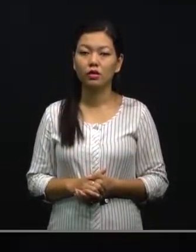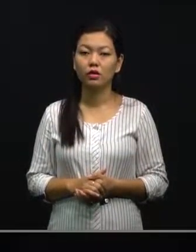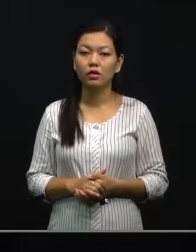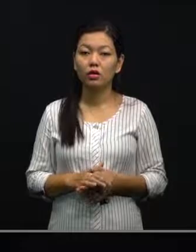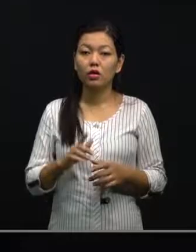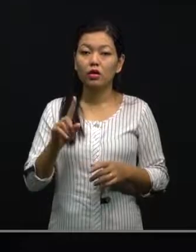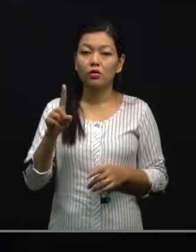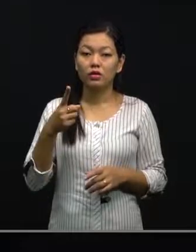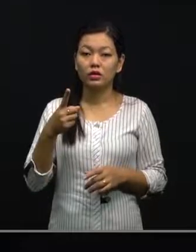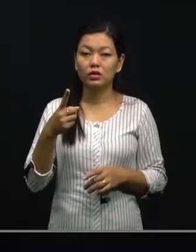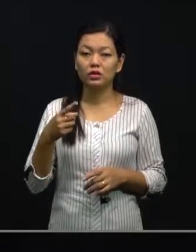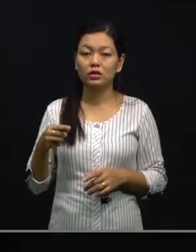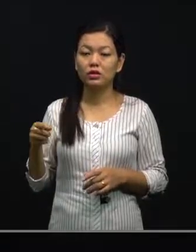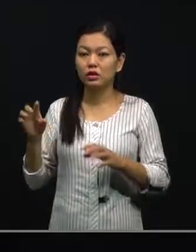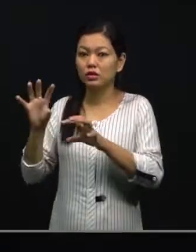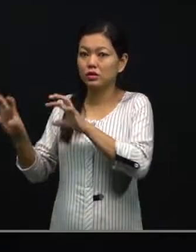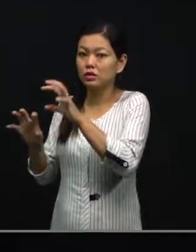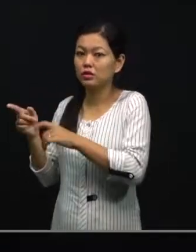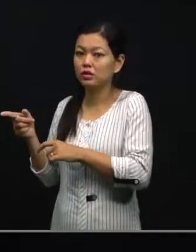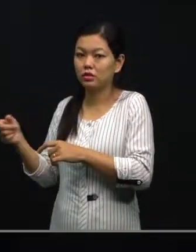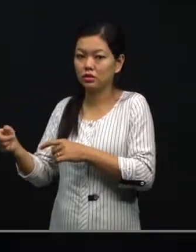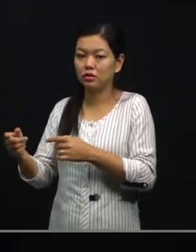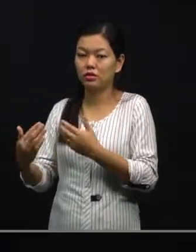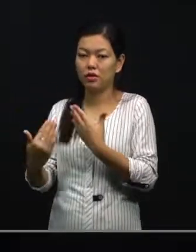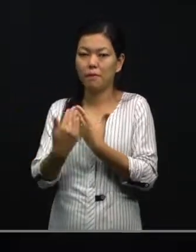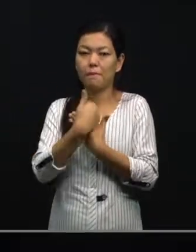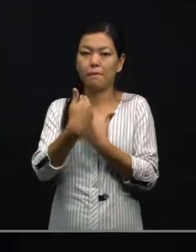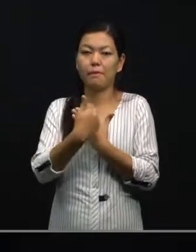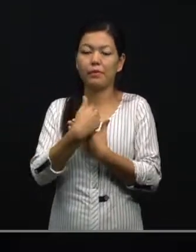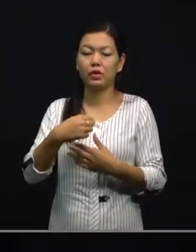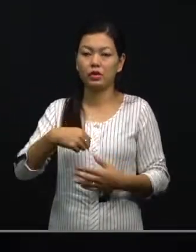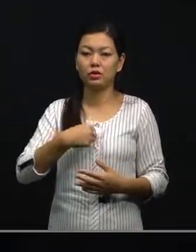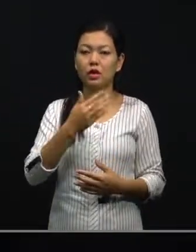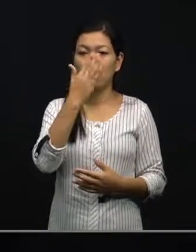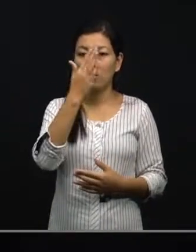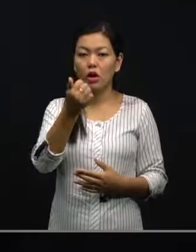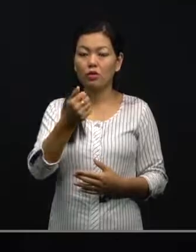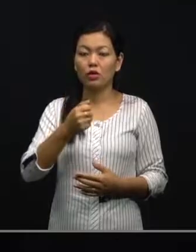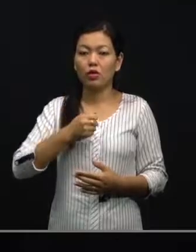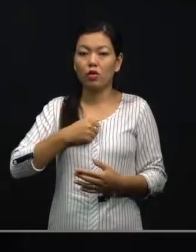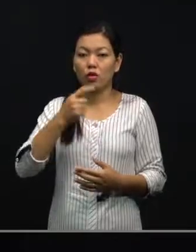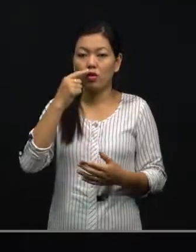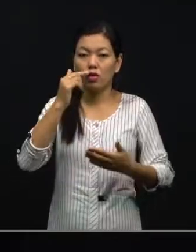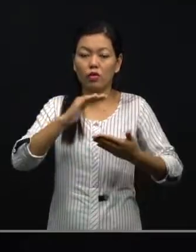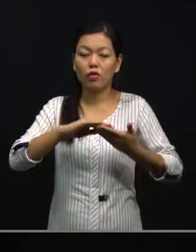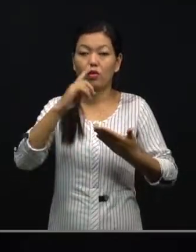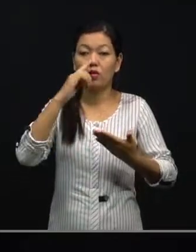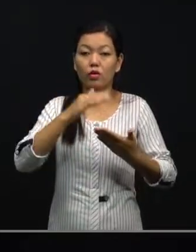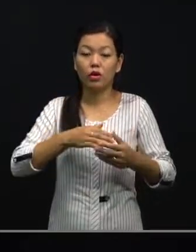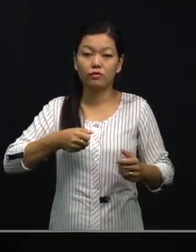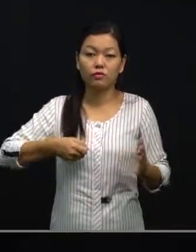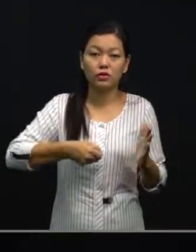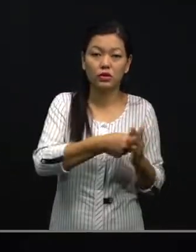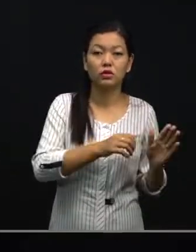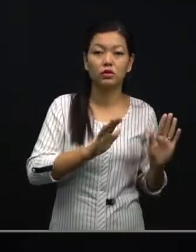was eventually able to be redeemed, or he found redemption. Initially, he was very vengeful and he wanted to